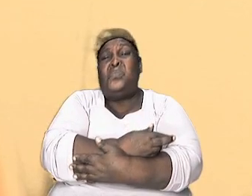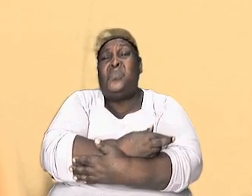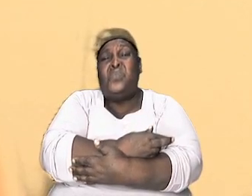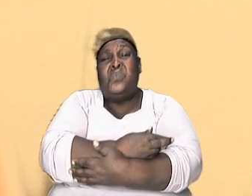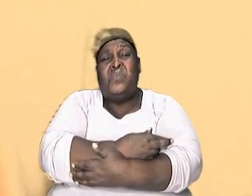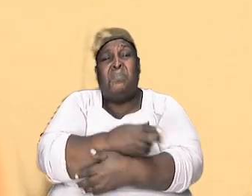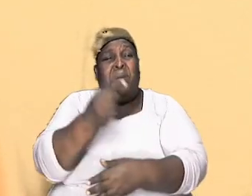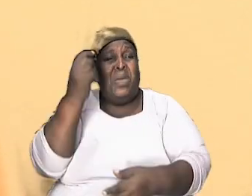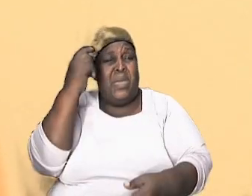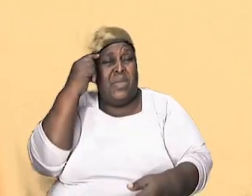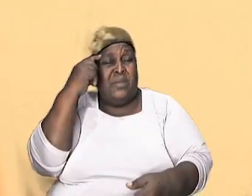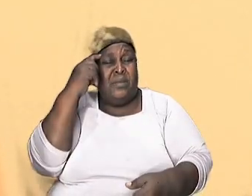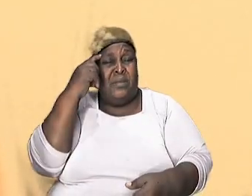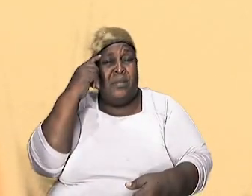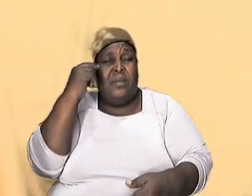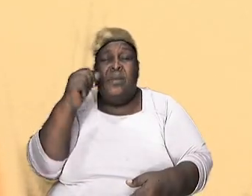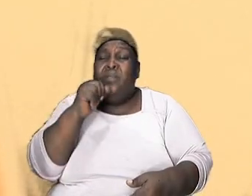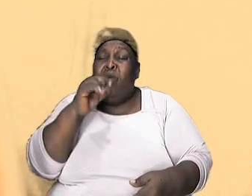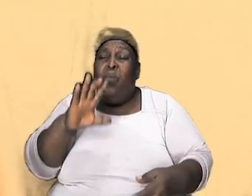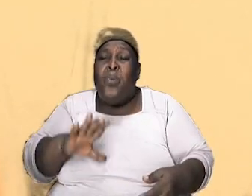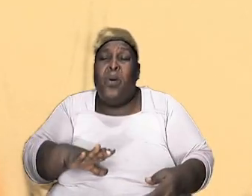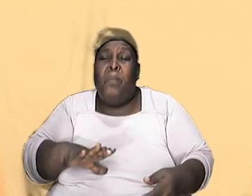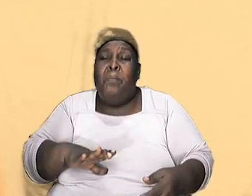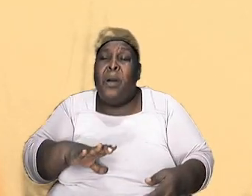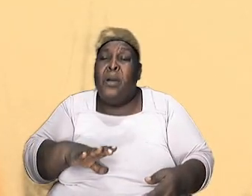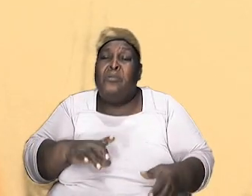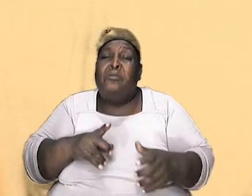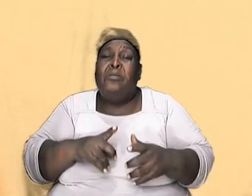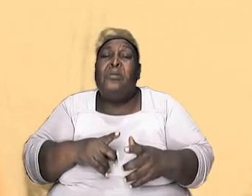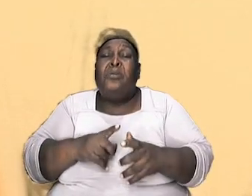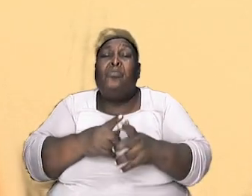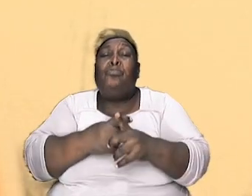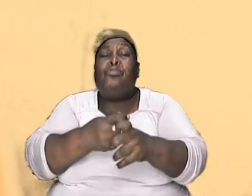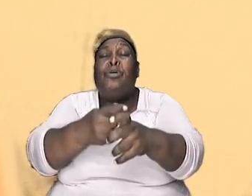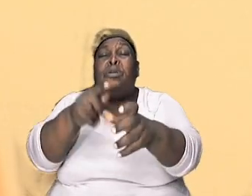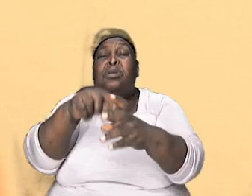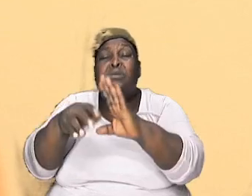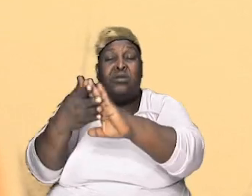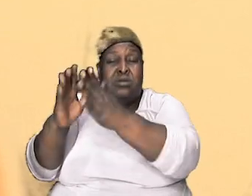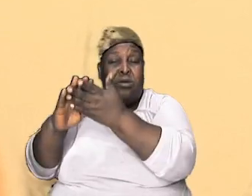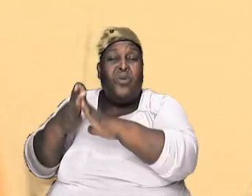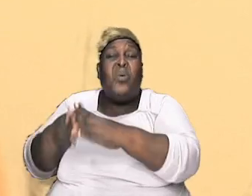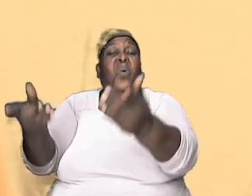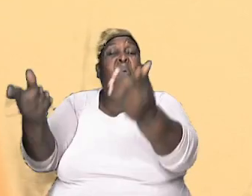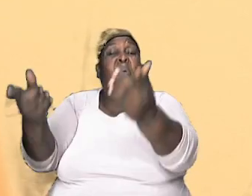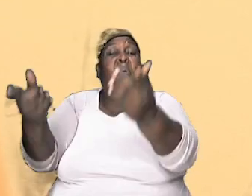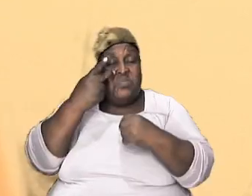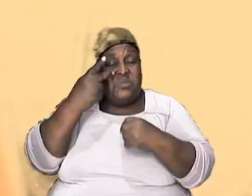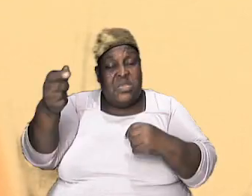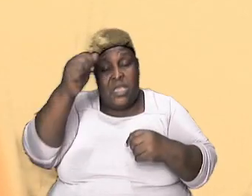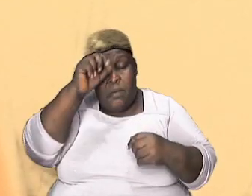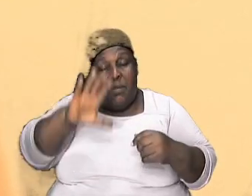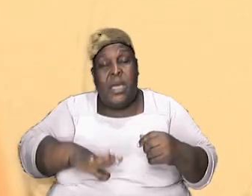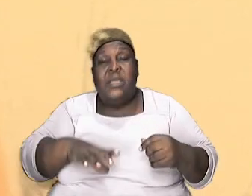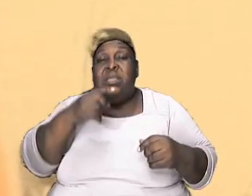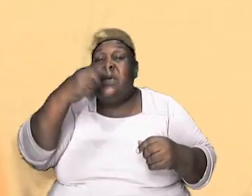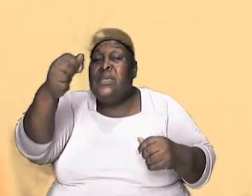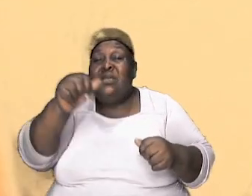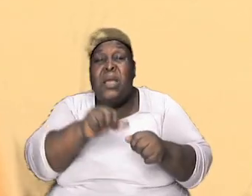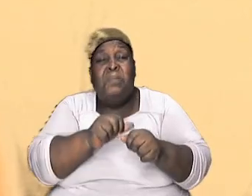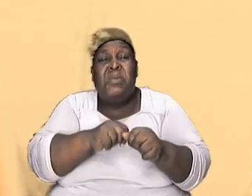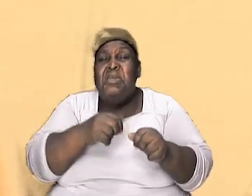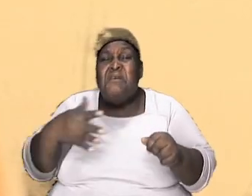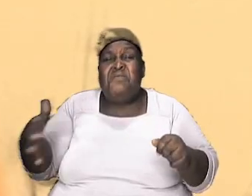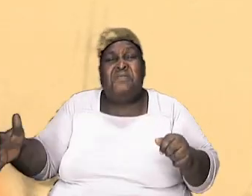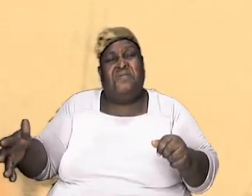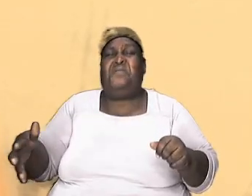said she ran into the city and she said, come see a man which told me all that ever I did. Is not